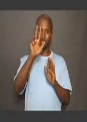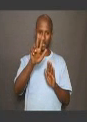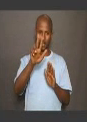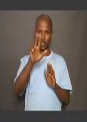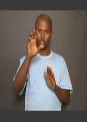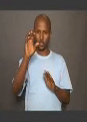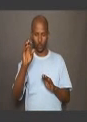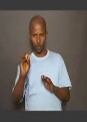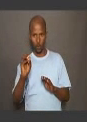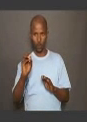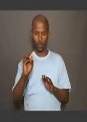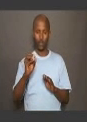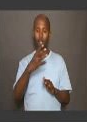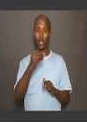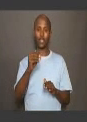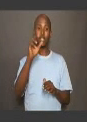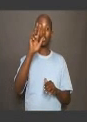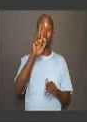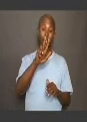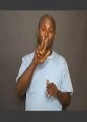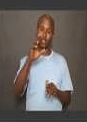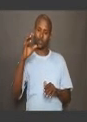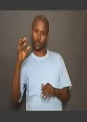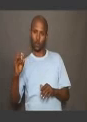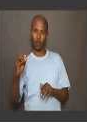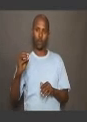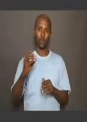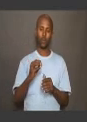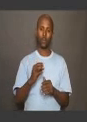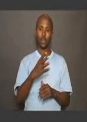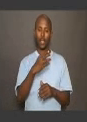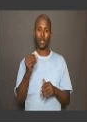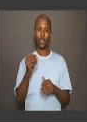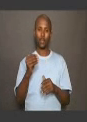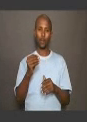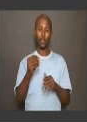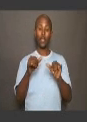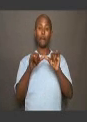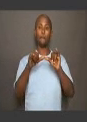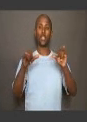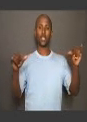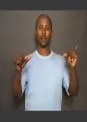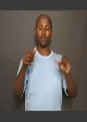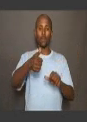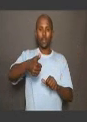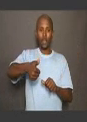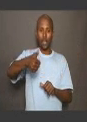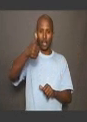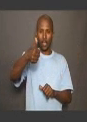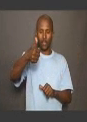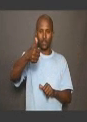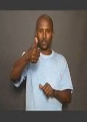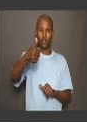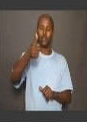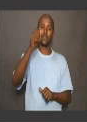-3, 0, and 3, 0, and whose measure of A